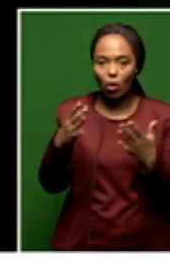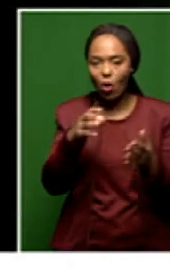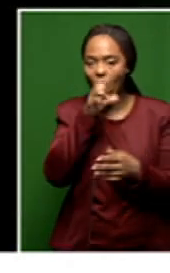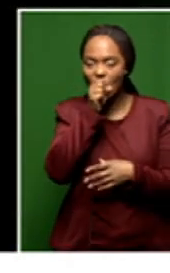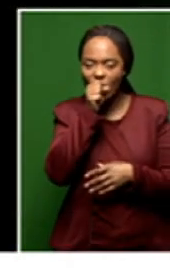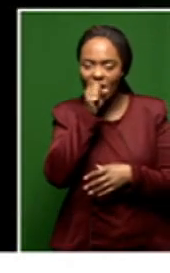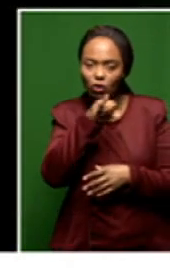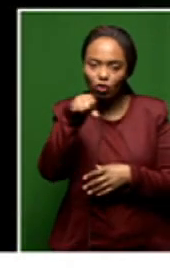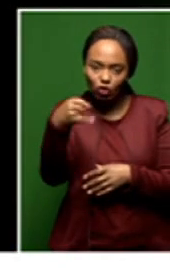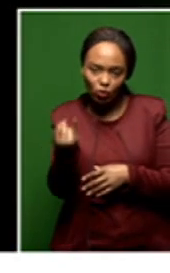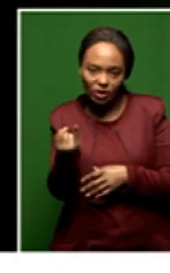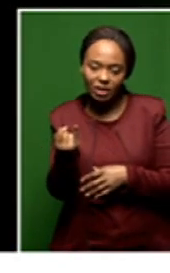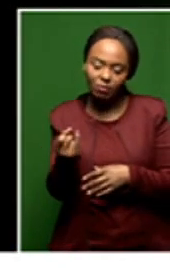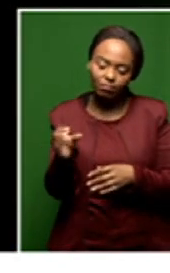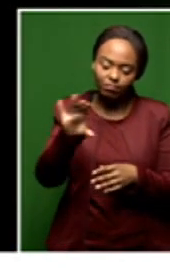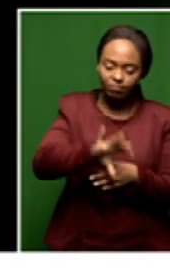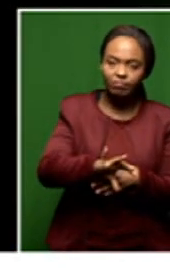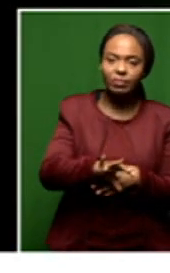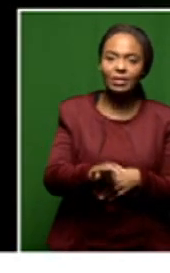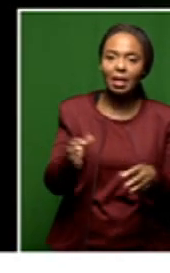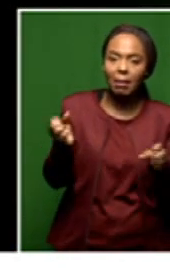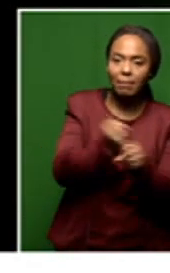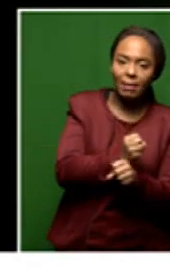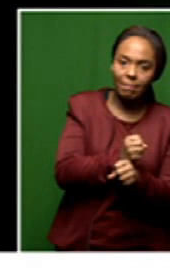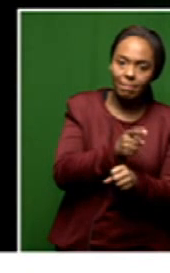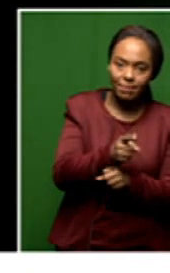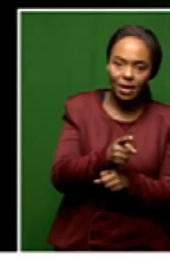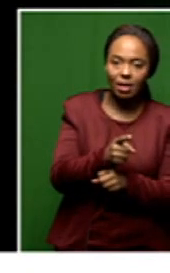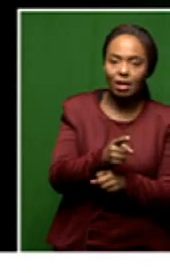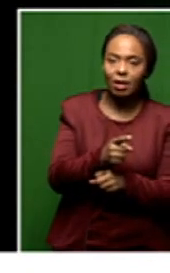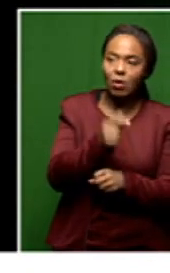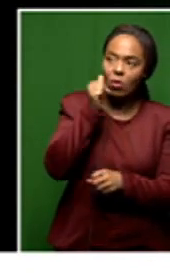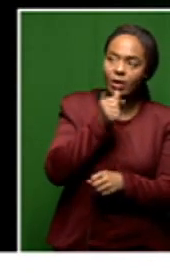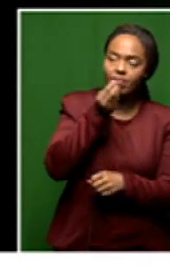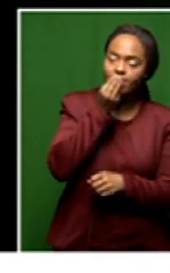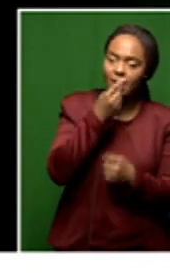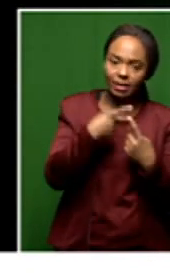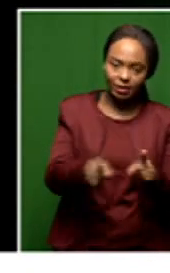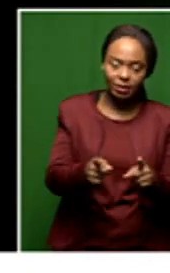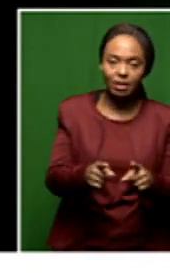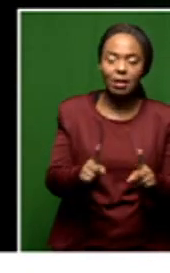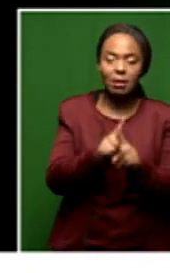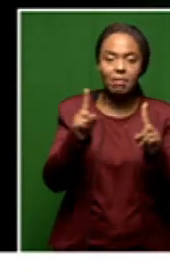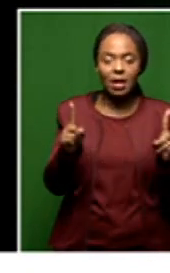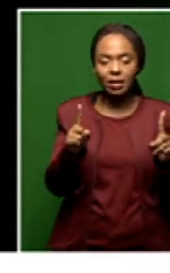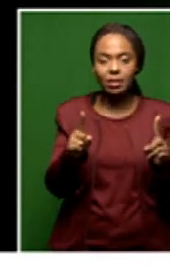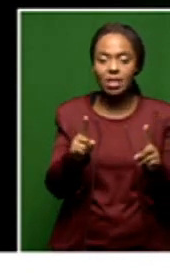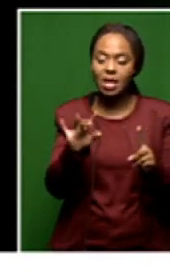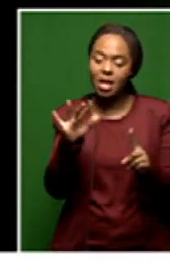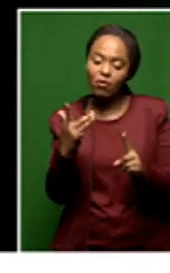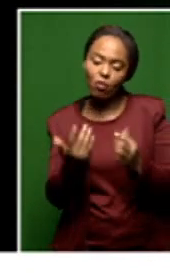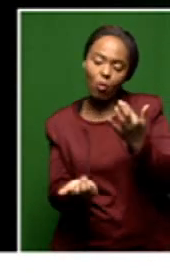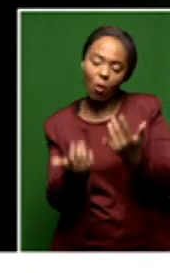morning, it's not going to have the same benefits as if you heat it up. Okay. But on the flip side, as you say, if you boil